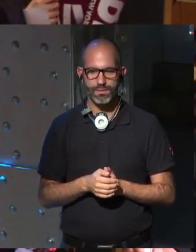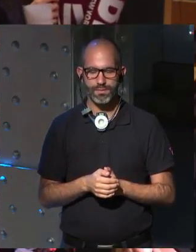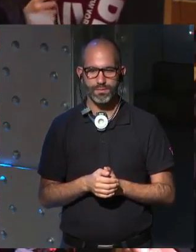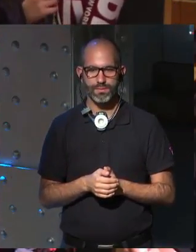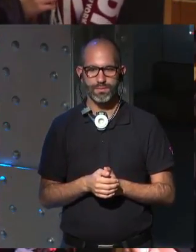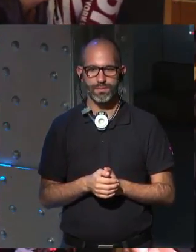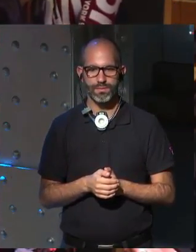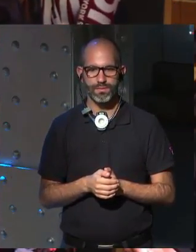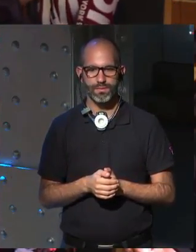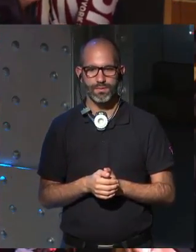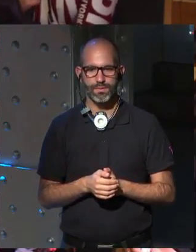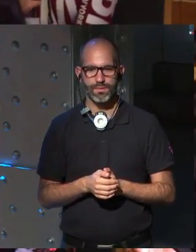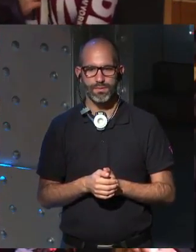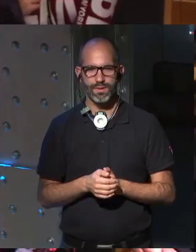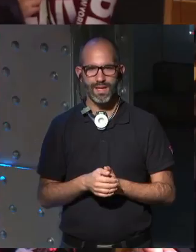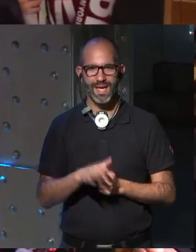Well, maybe not the last.